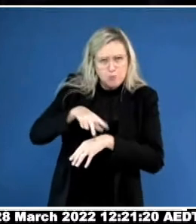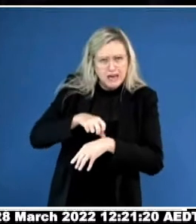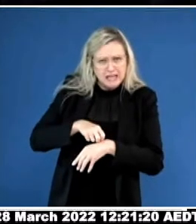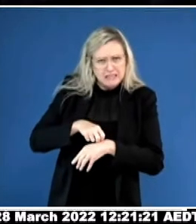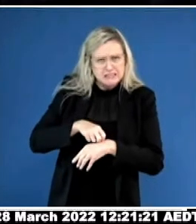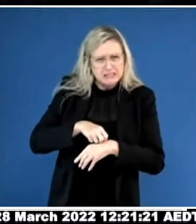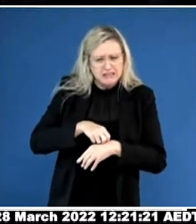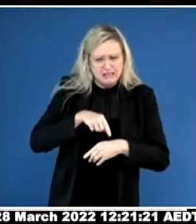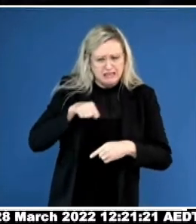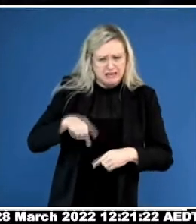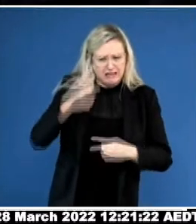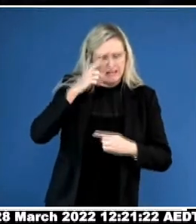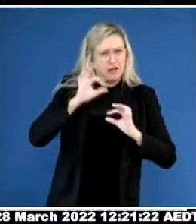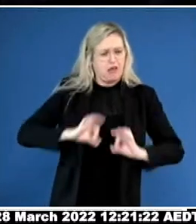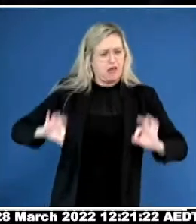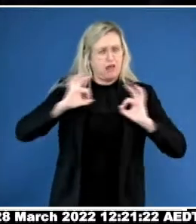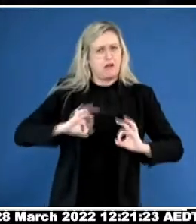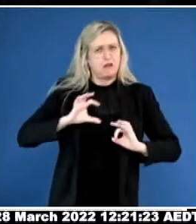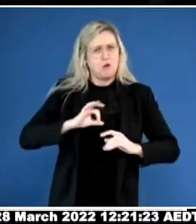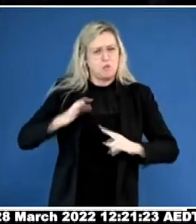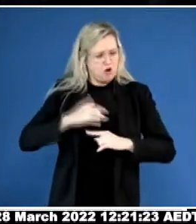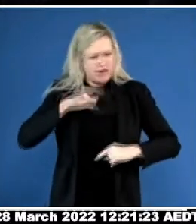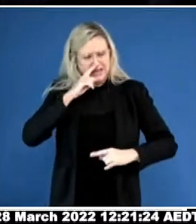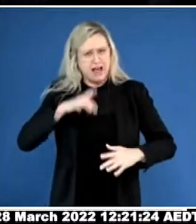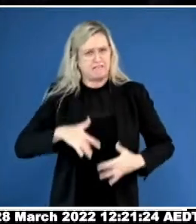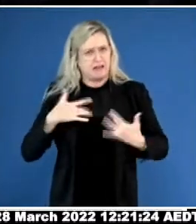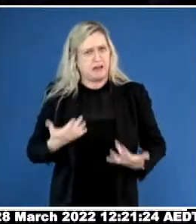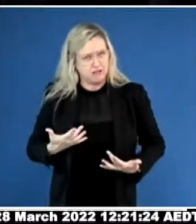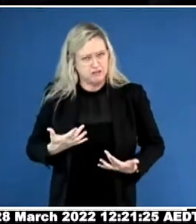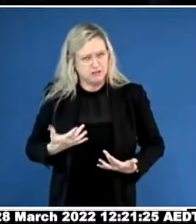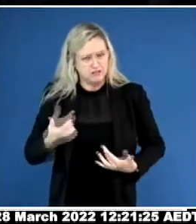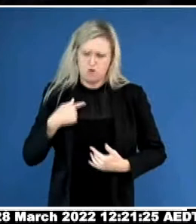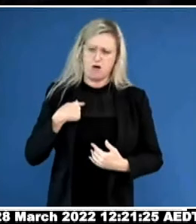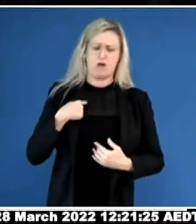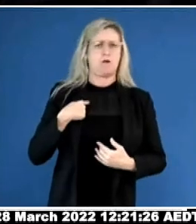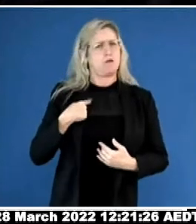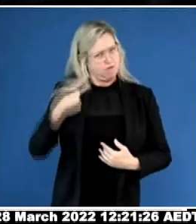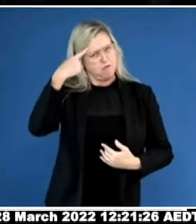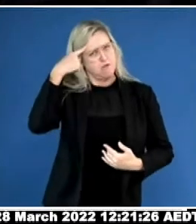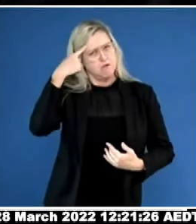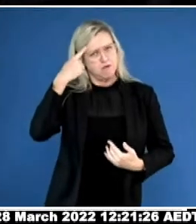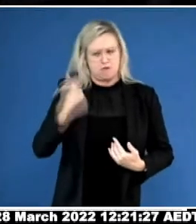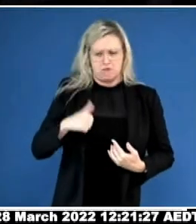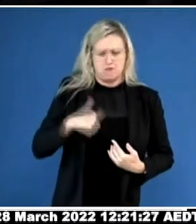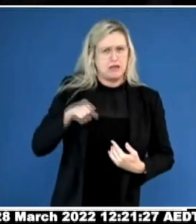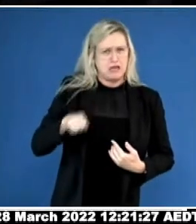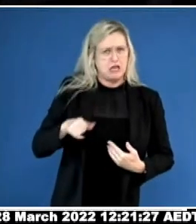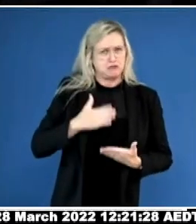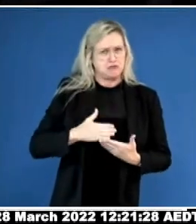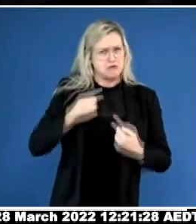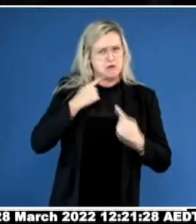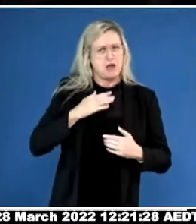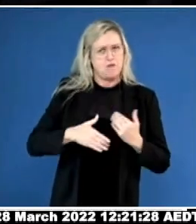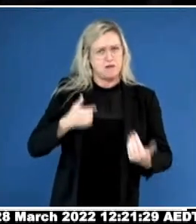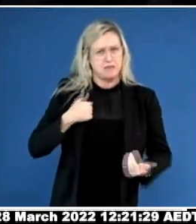thoughts around the offending and his thoughts towards me had come out. And to